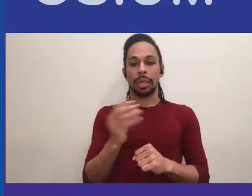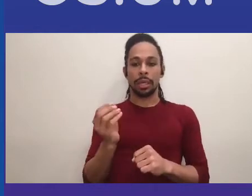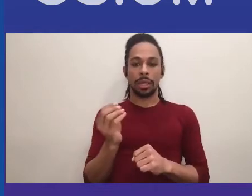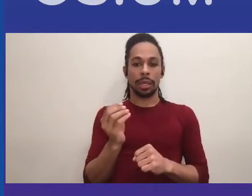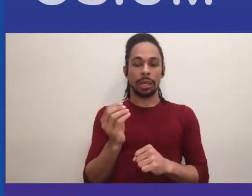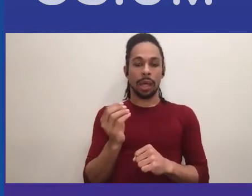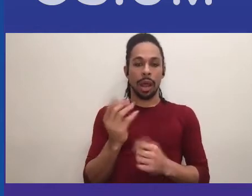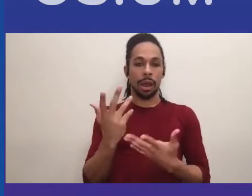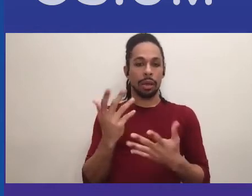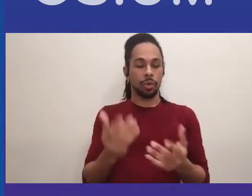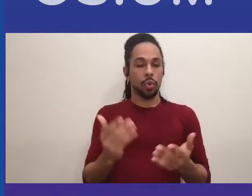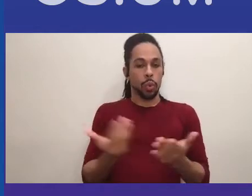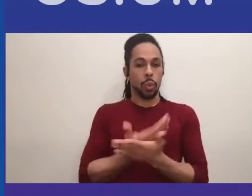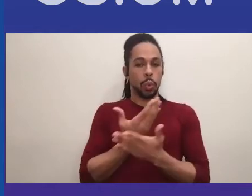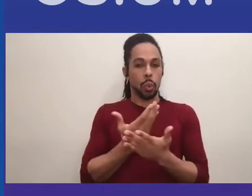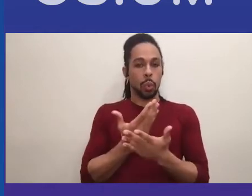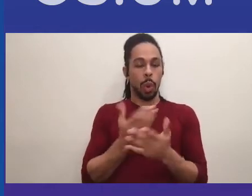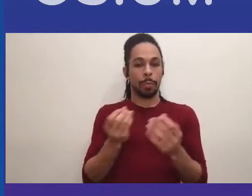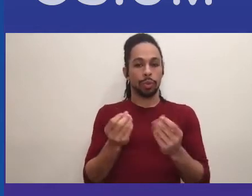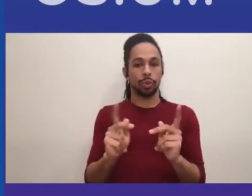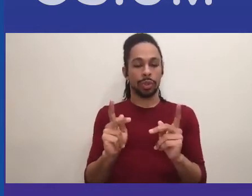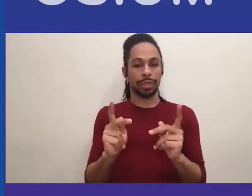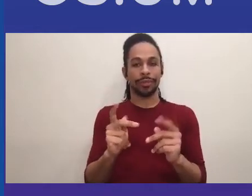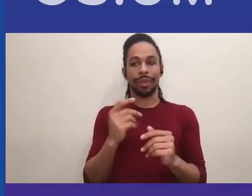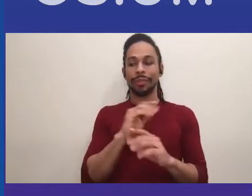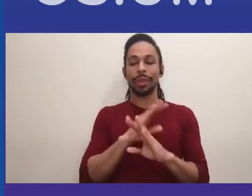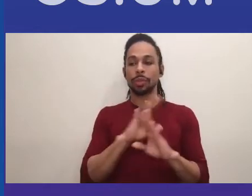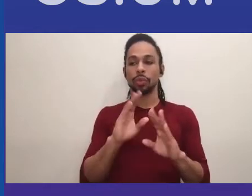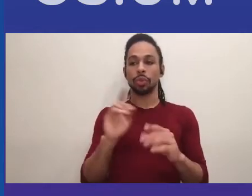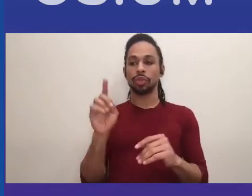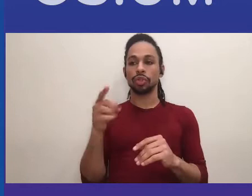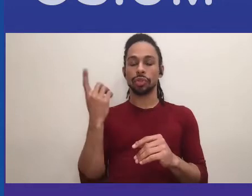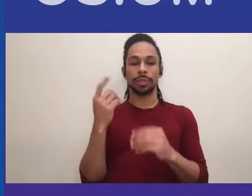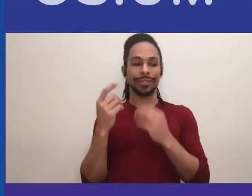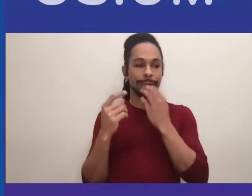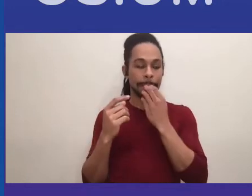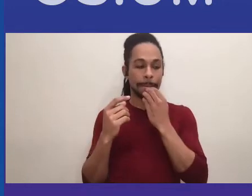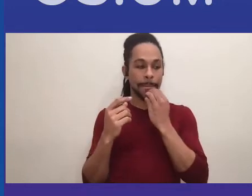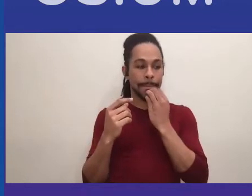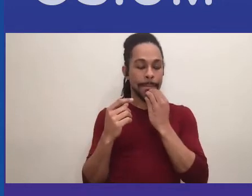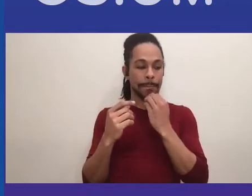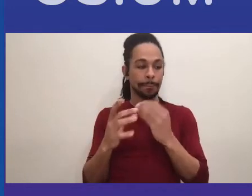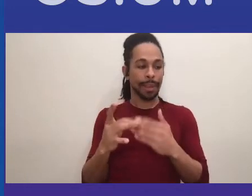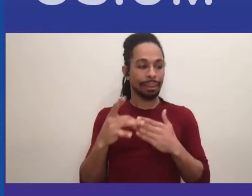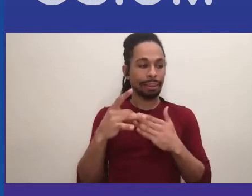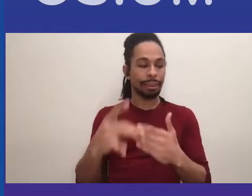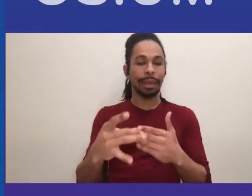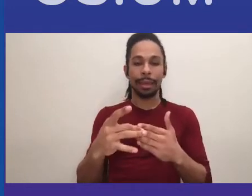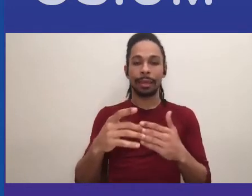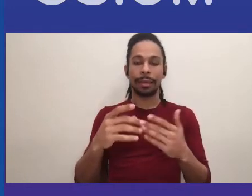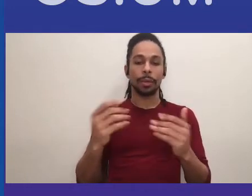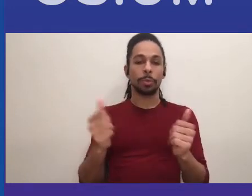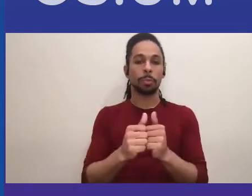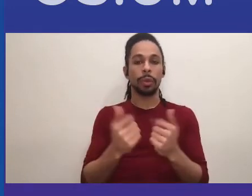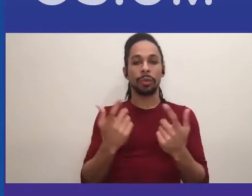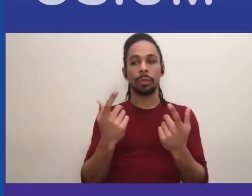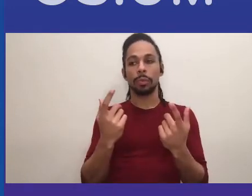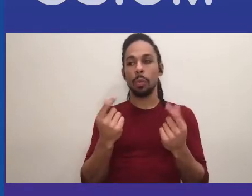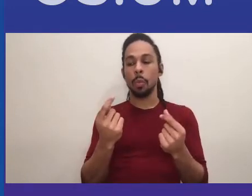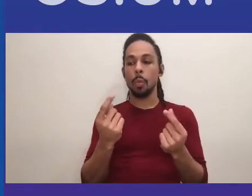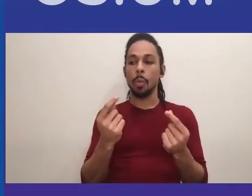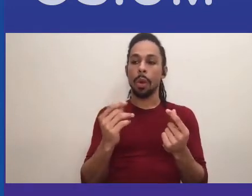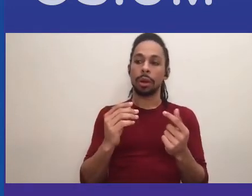deepening of the apocalyptic, like leading health indicators for so many of our intersectional communities. And so I